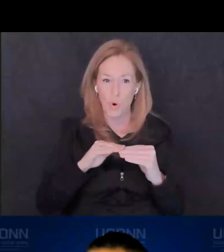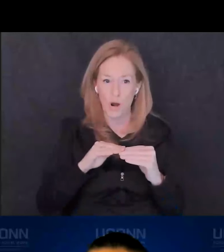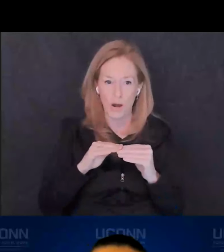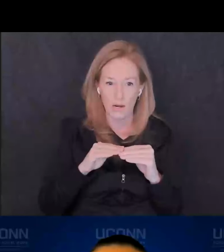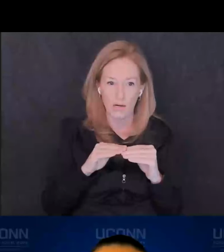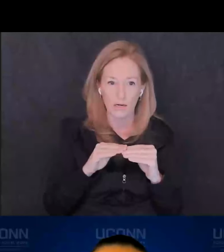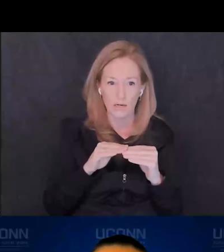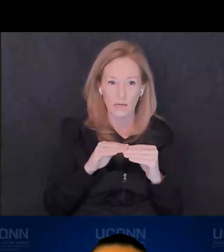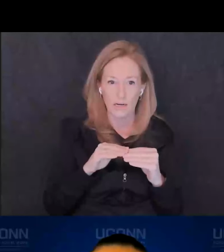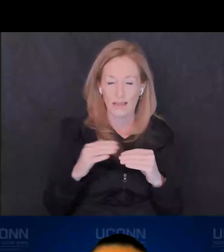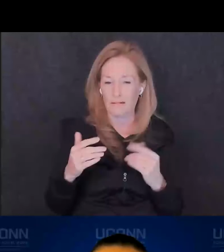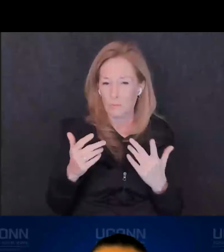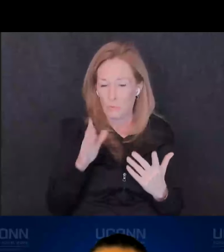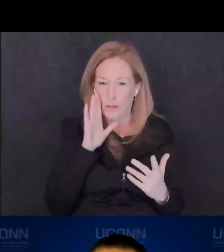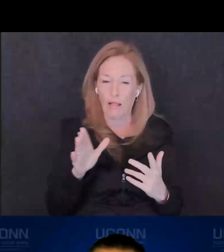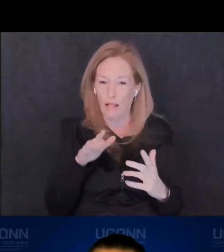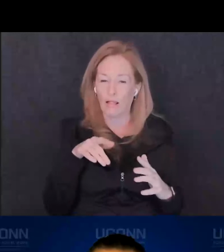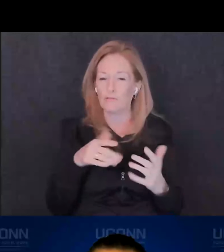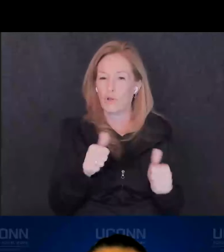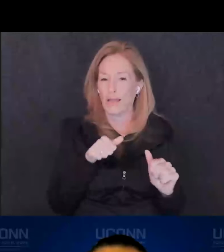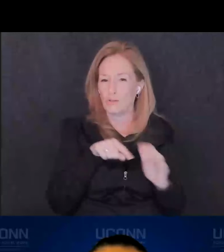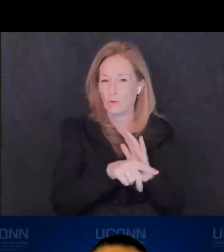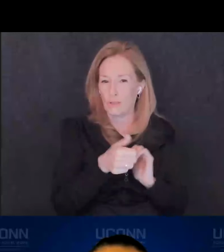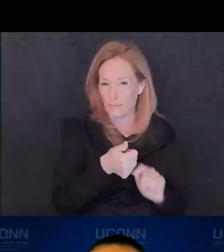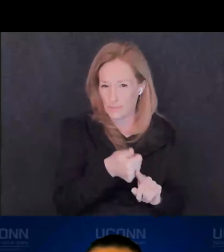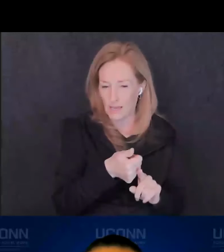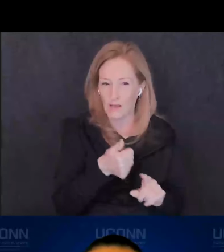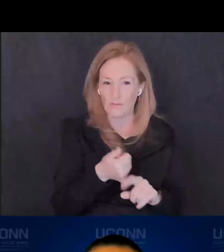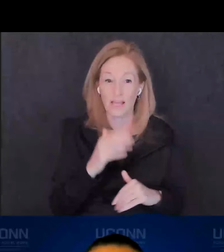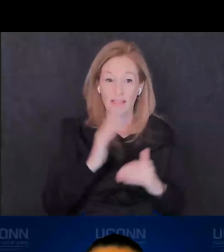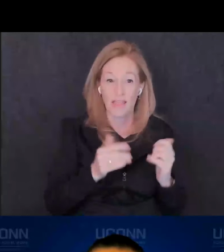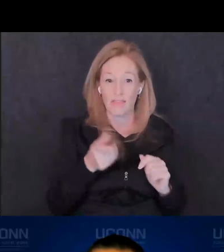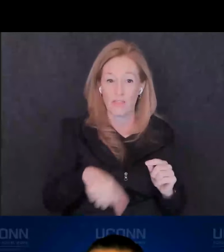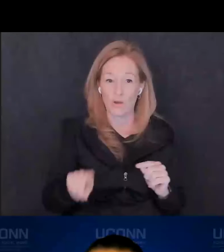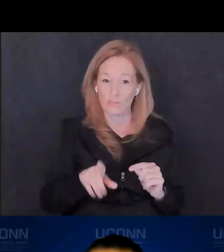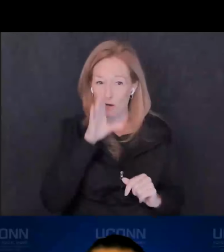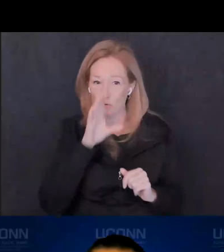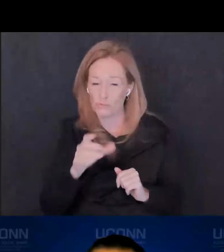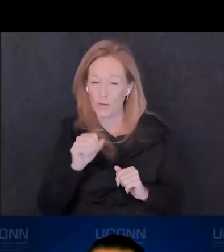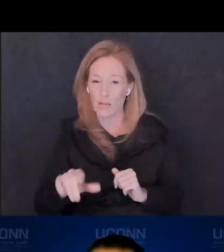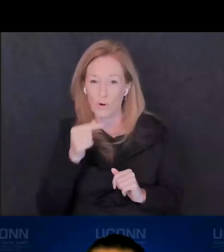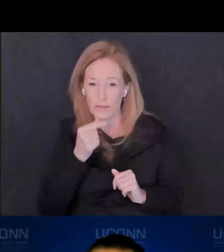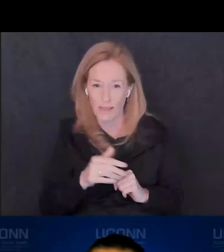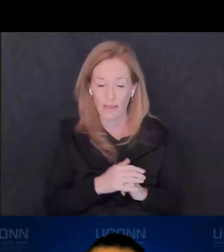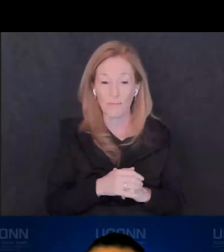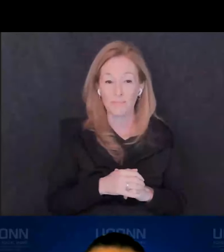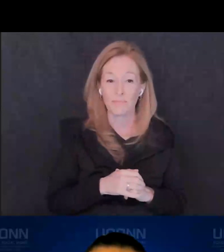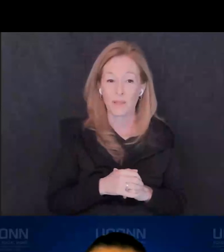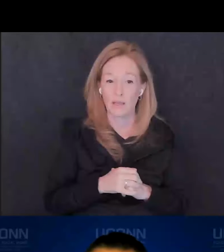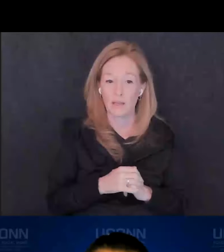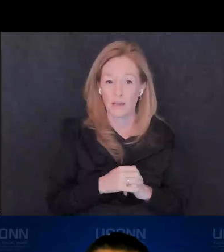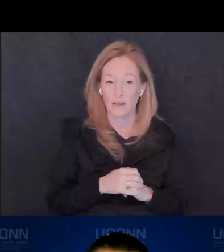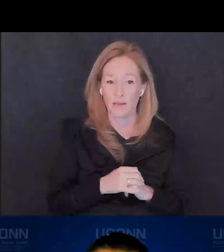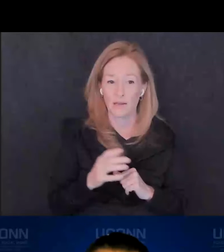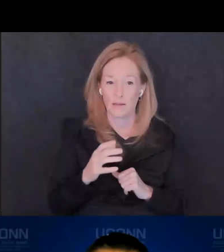or gay. And then people who identified as lesbian or gay were 2 times more likely to report attempted suicide compared to